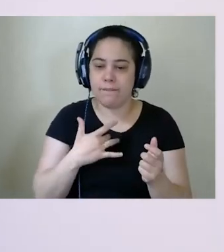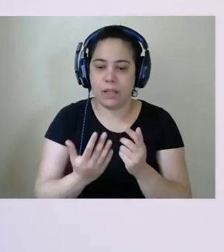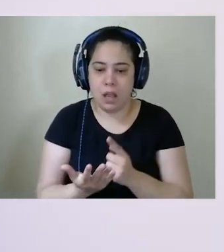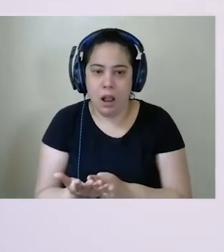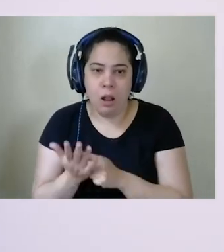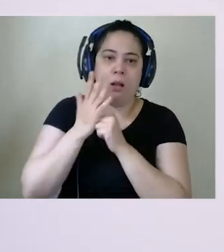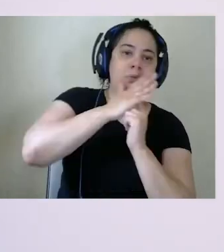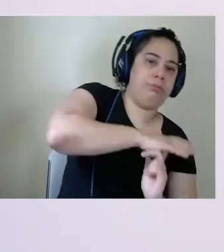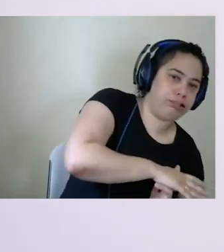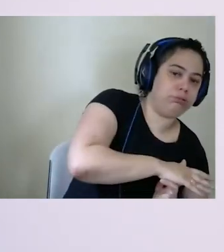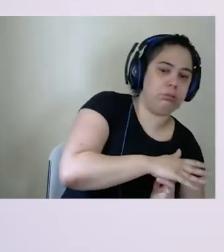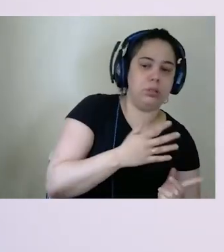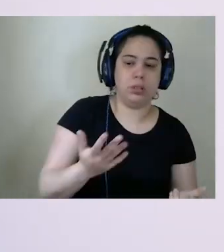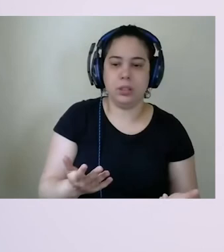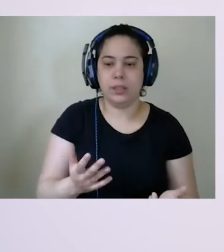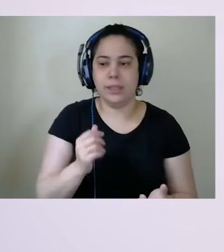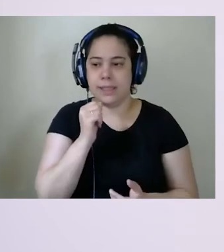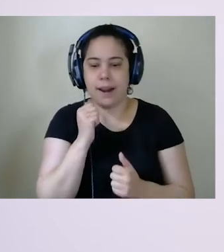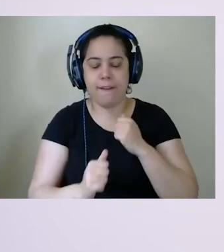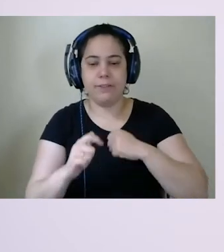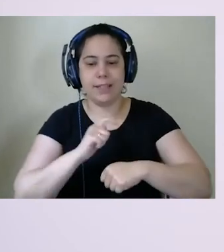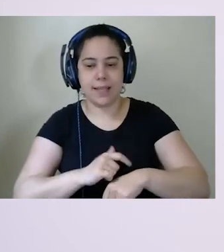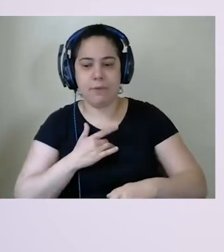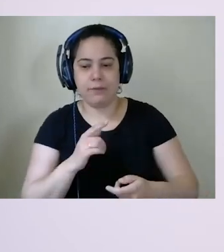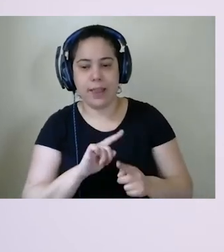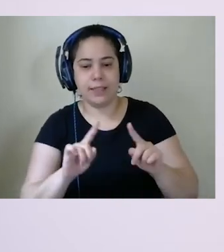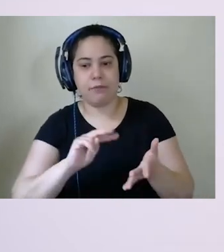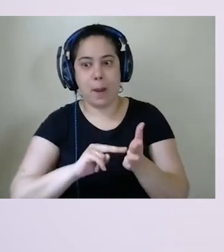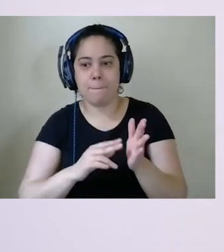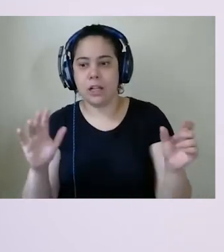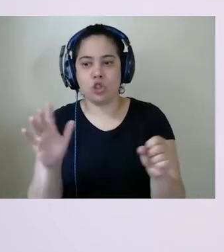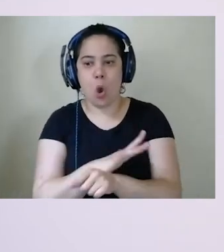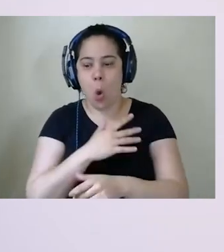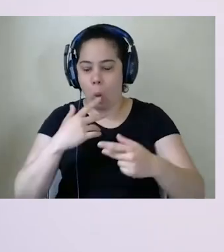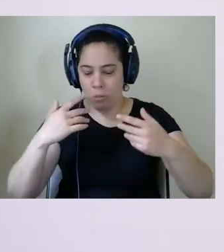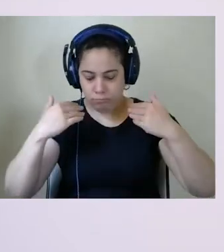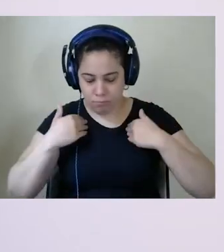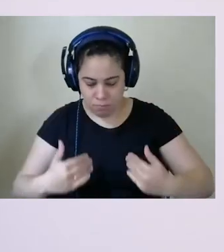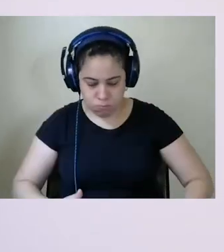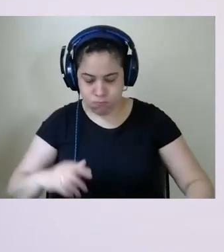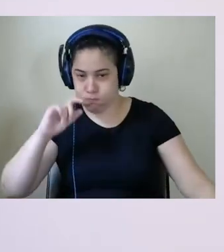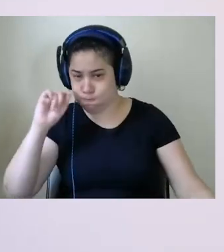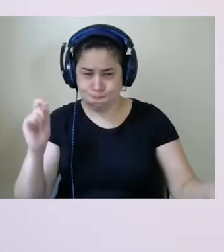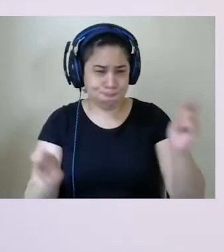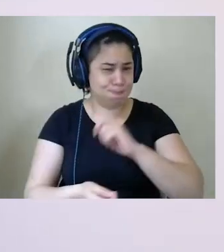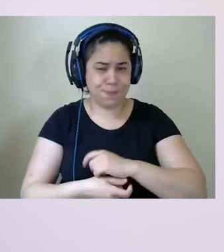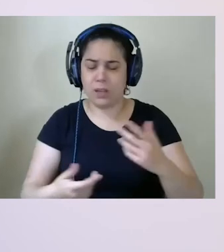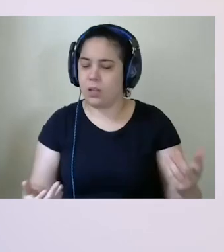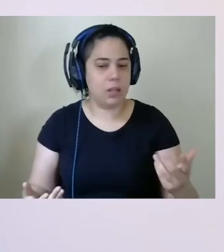become a raison d'etre, they don't become the way we understand who we are. You know, when I've had people